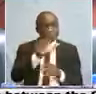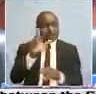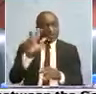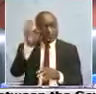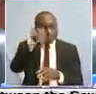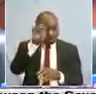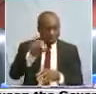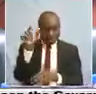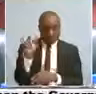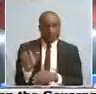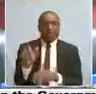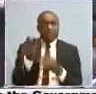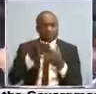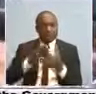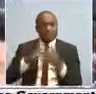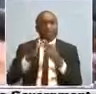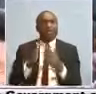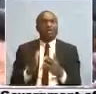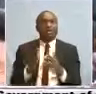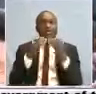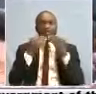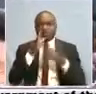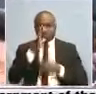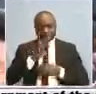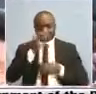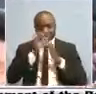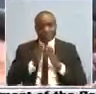$86.33 per share. I thank you, Madam Speaker.